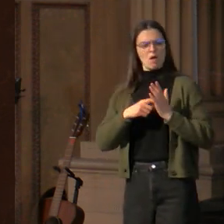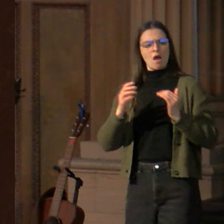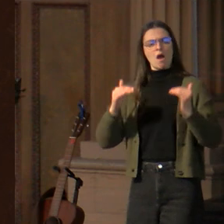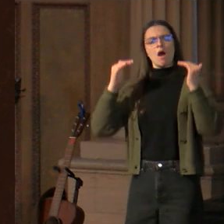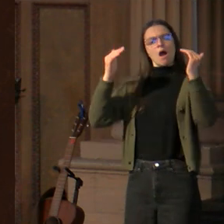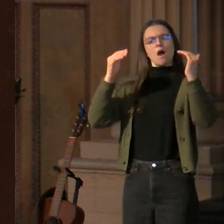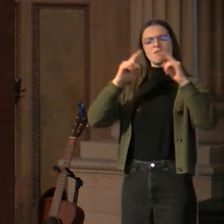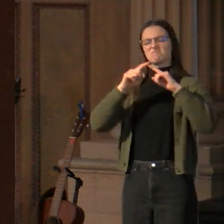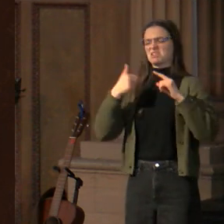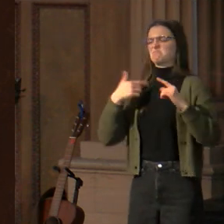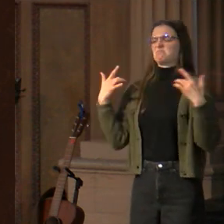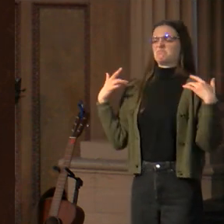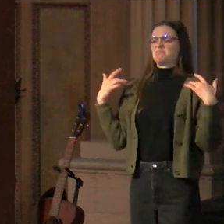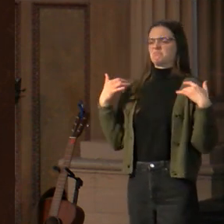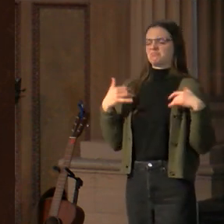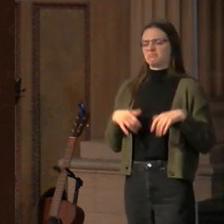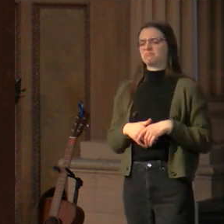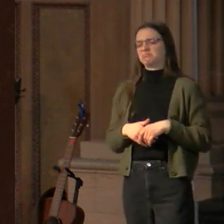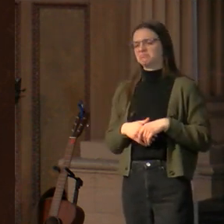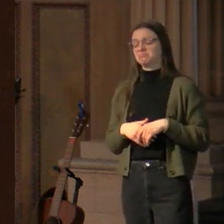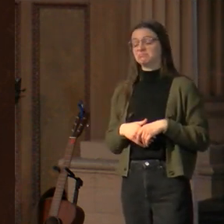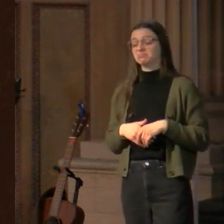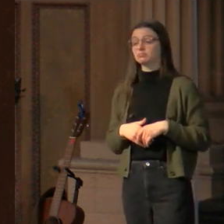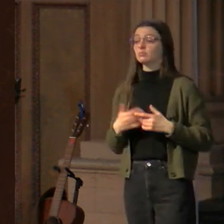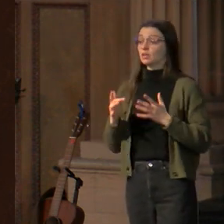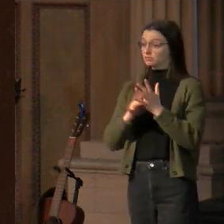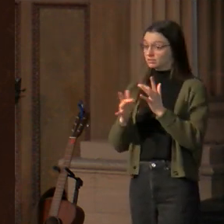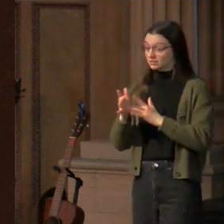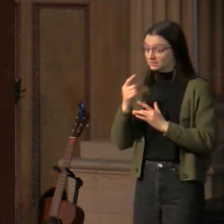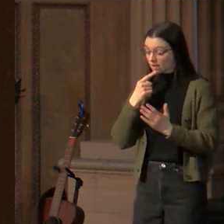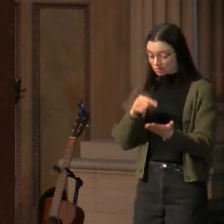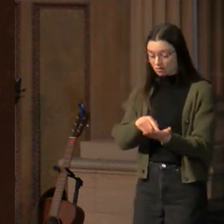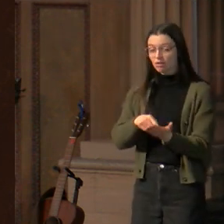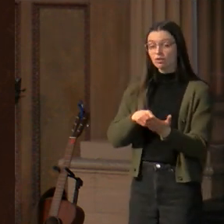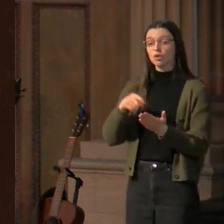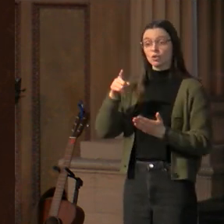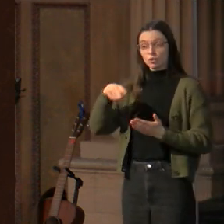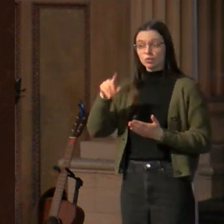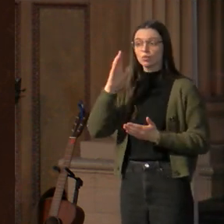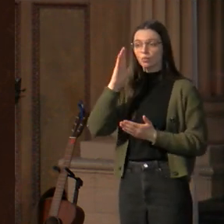But Jesus says we will be judged by the standards we apply to others.